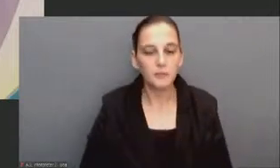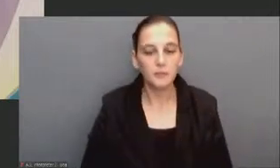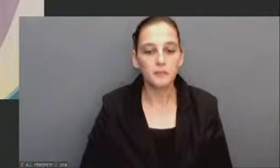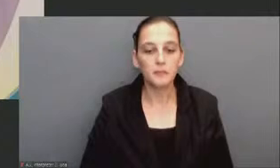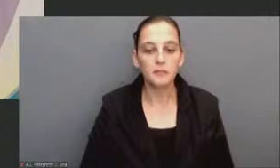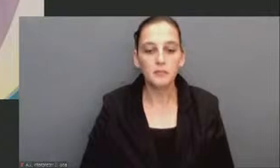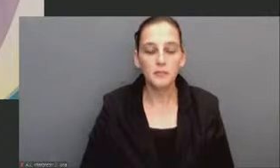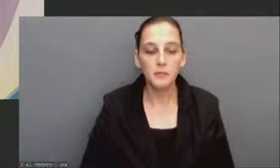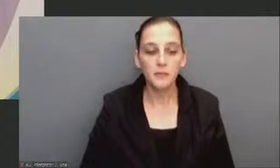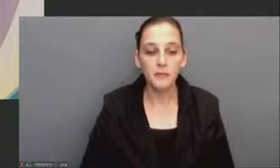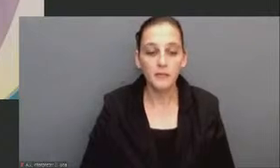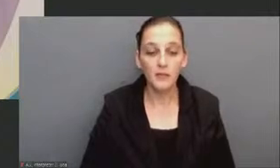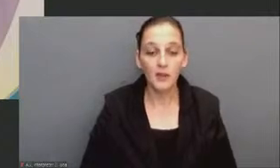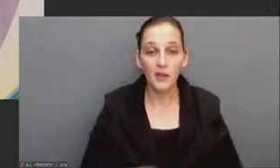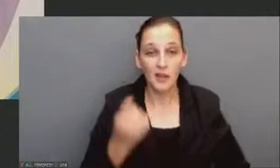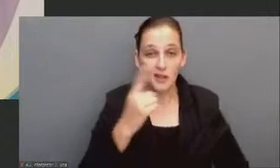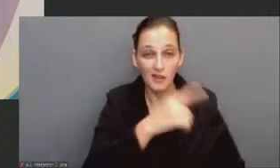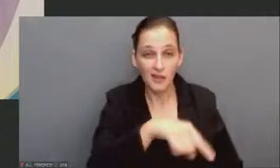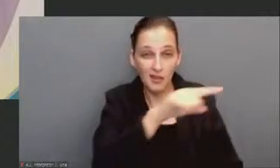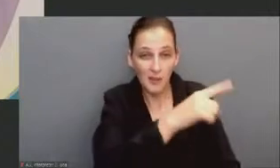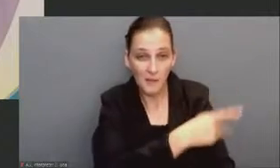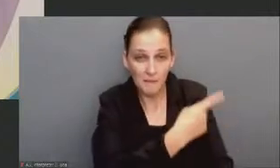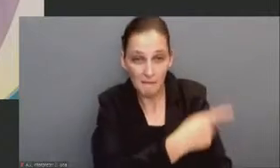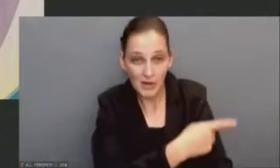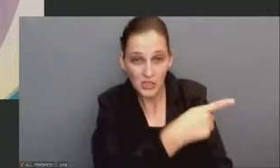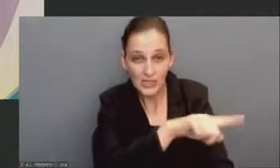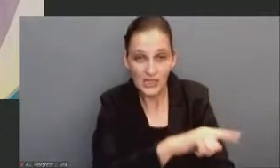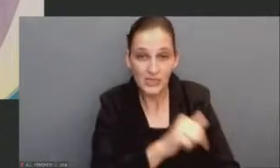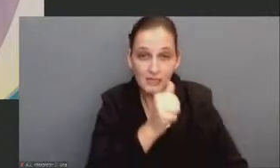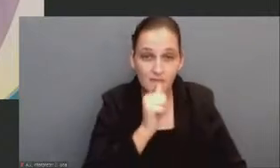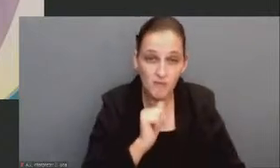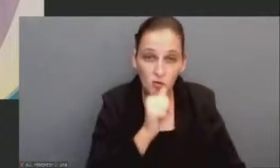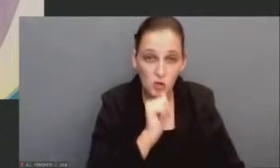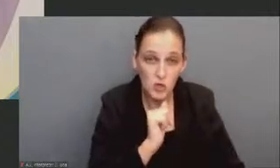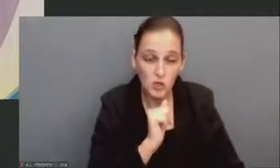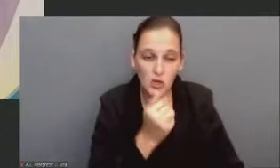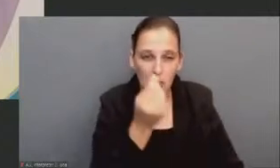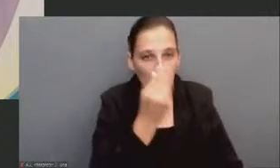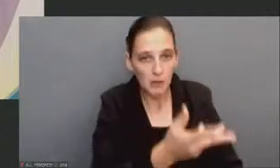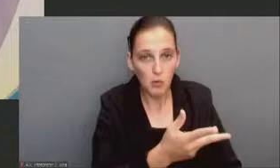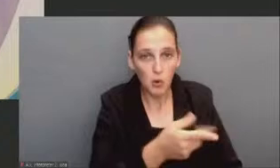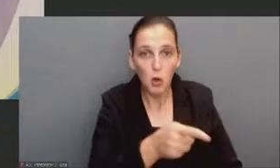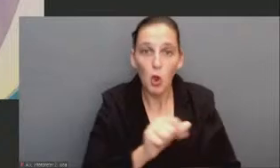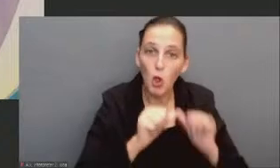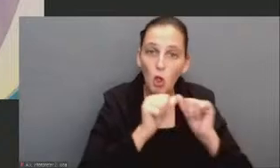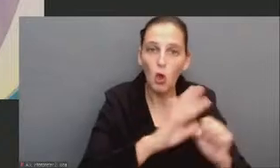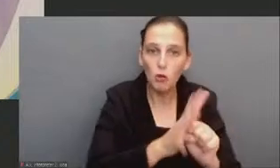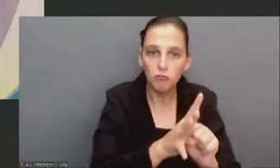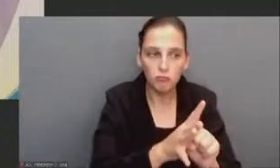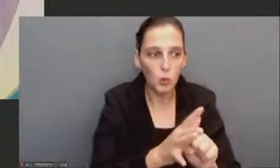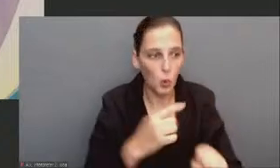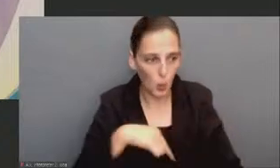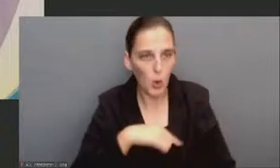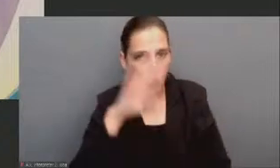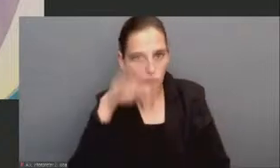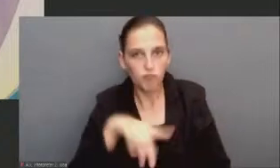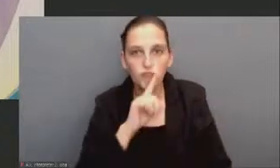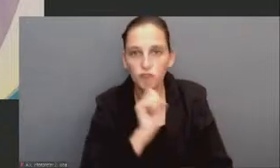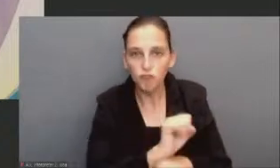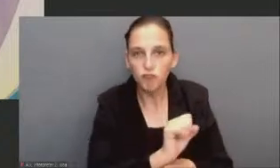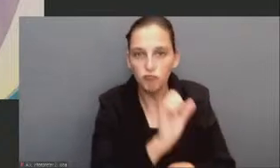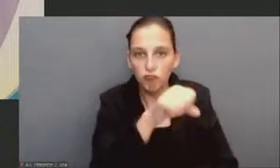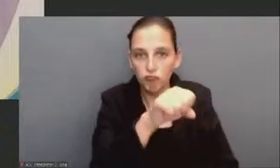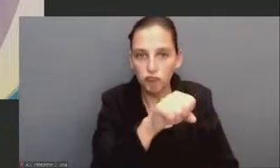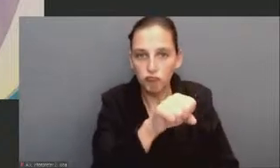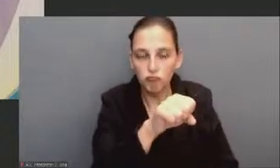that the patients that are suffering from this, I want you to realize we know this condition is real. It's debilitating, and it needs to be